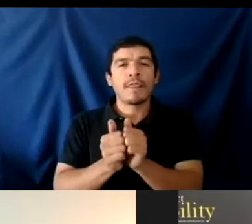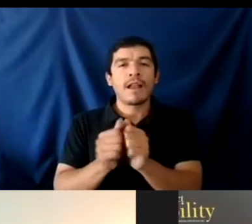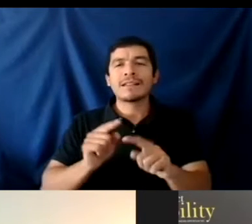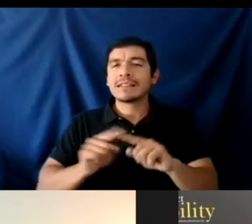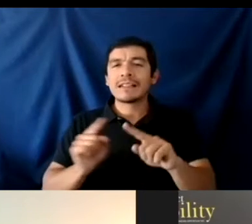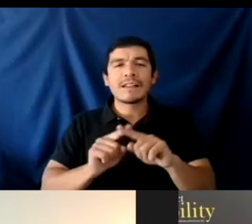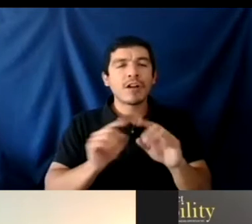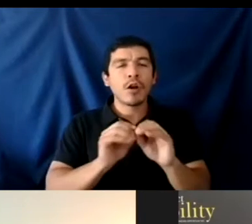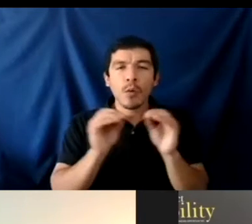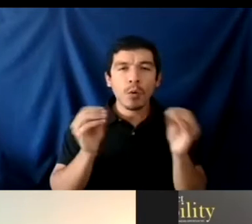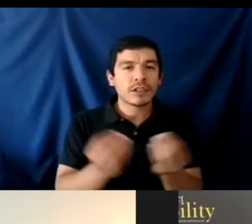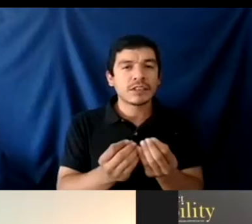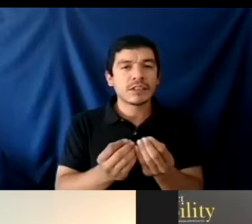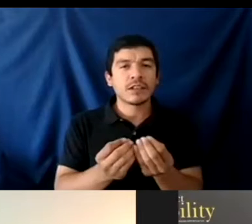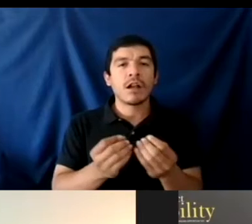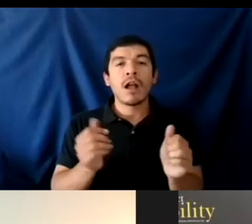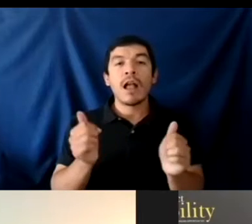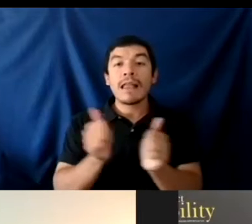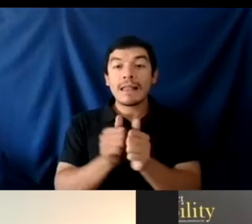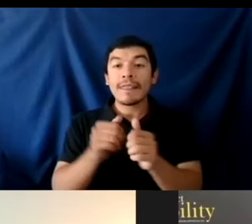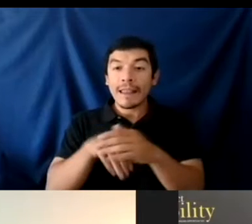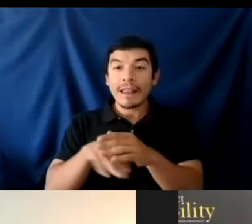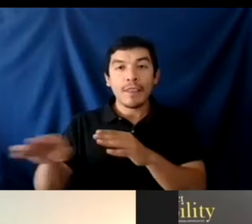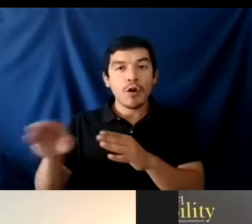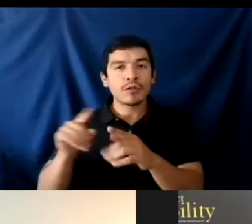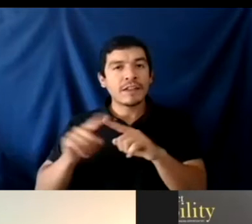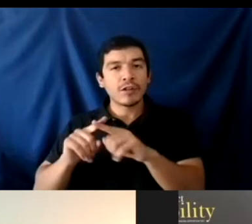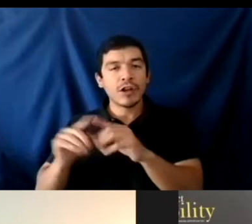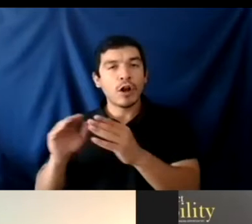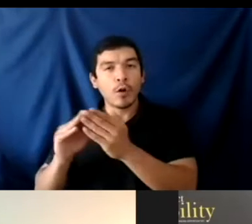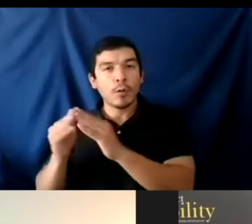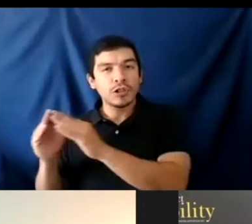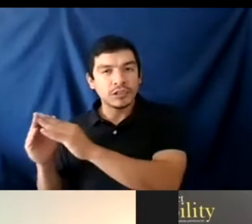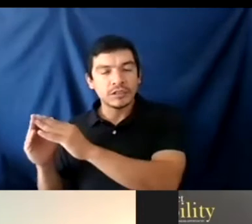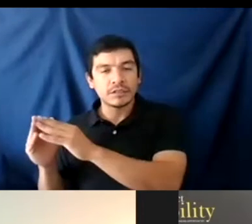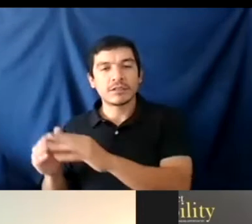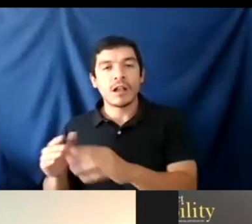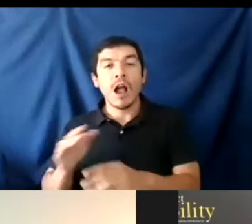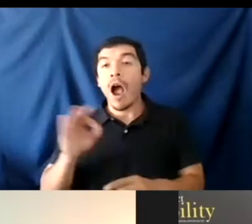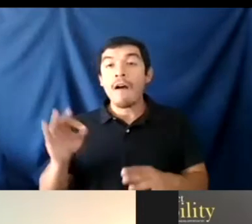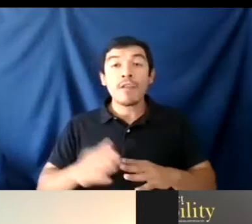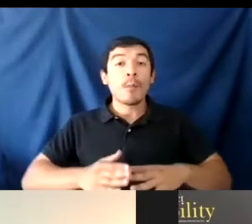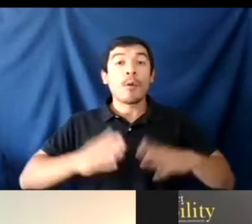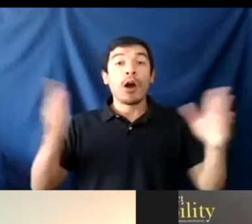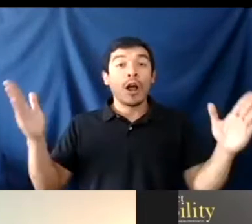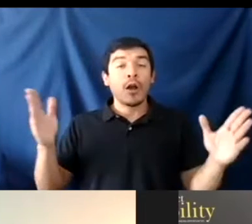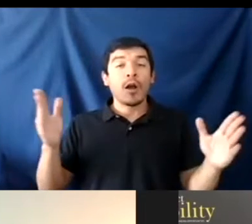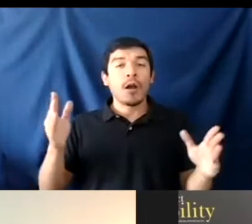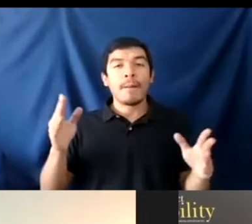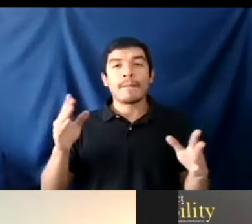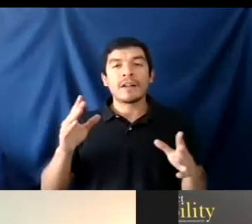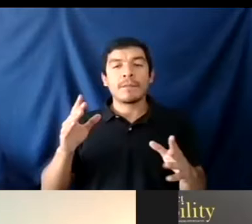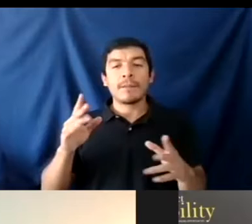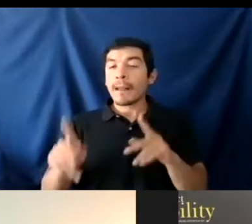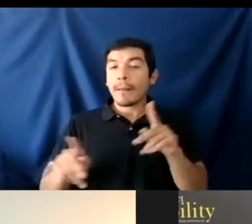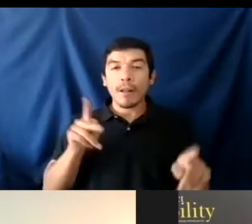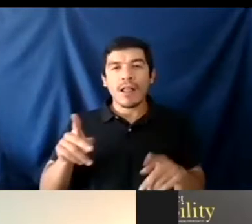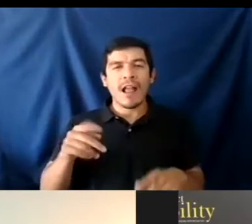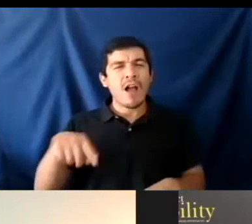different organizations within those different segments of the broader population. And we strive